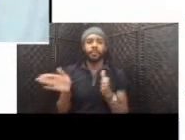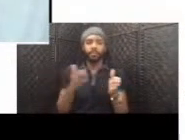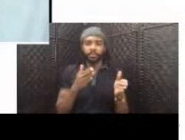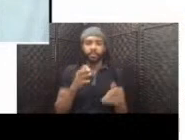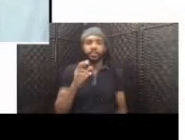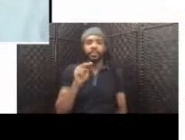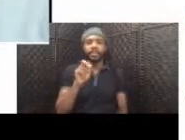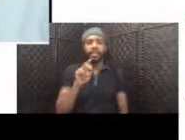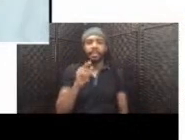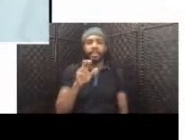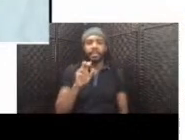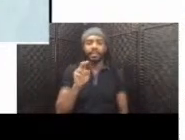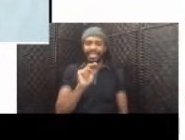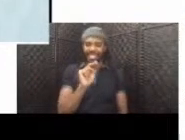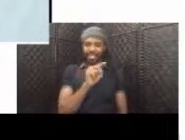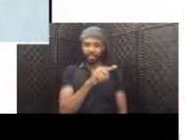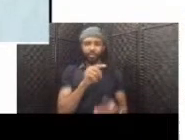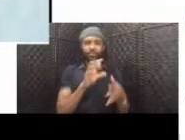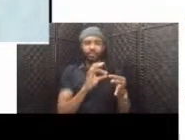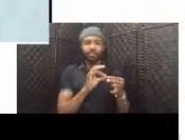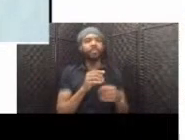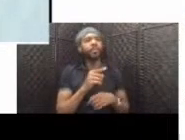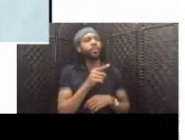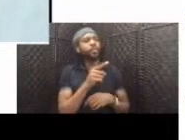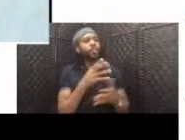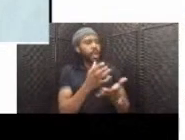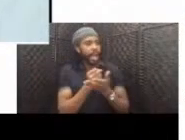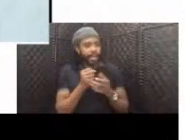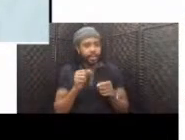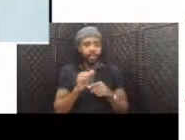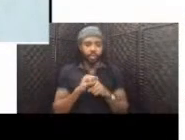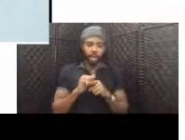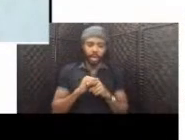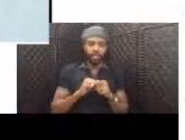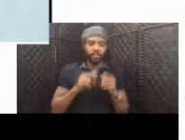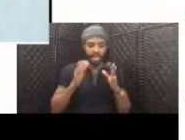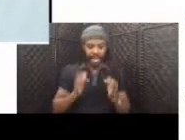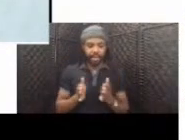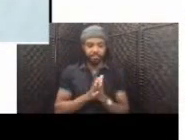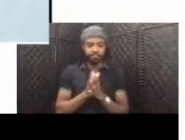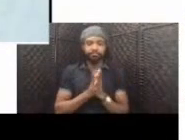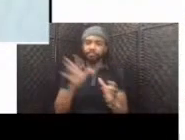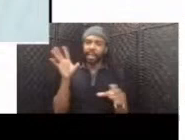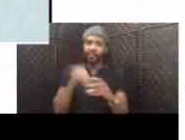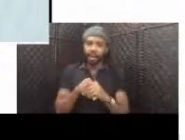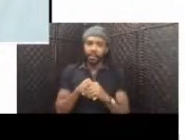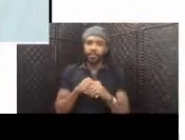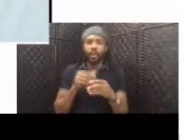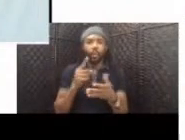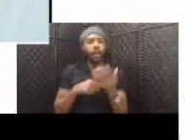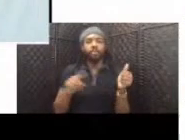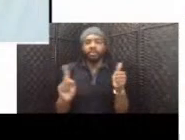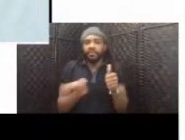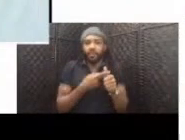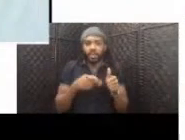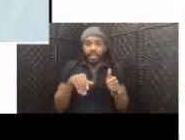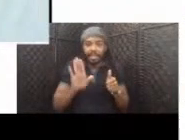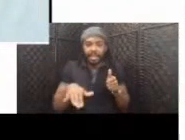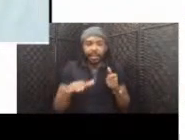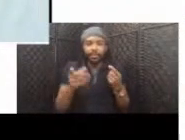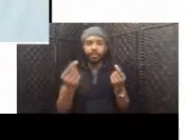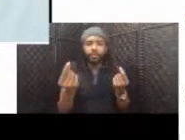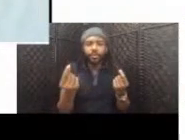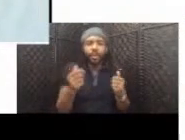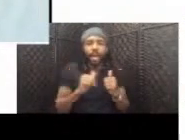you go about, obviously you got this training and then you're like, I'm going to jump in, I'm going to do this. What was the first steps that you took, and how do you